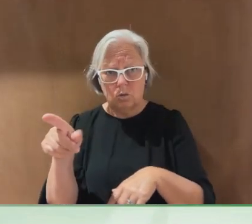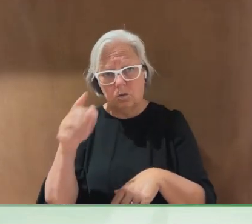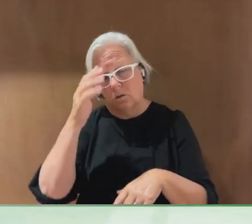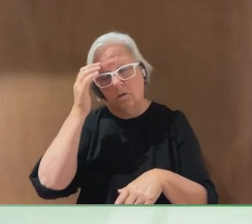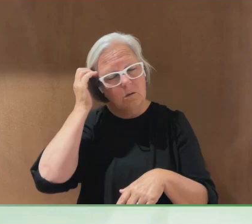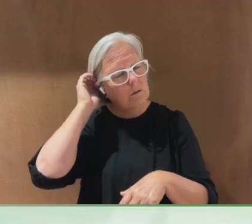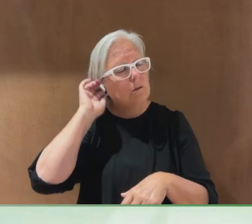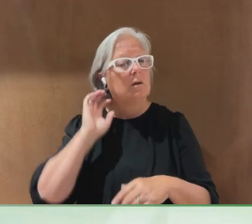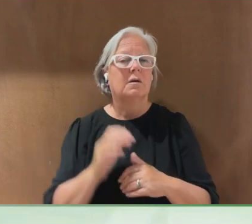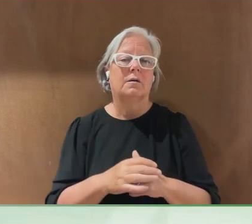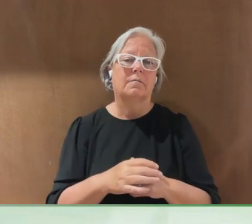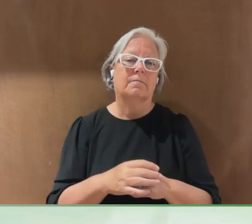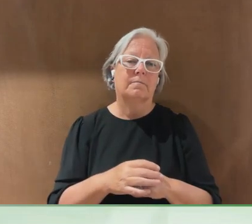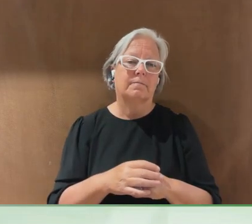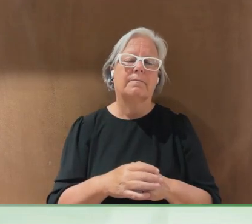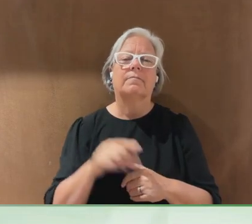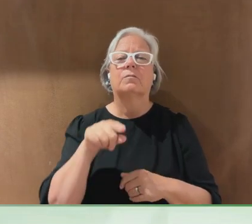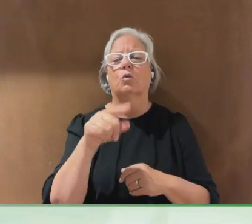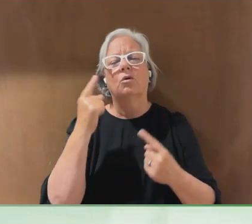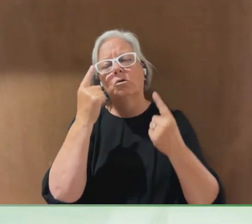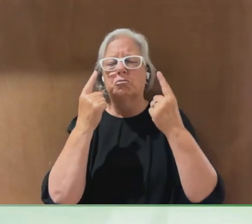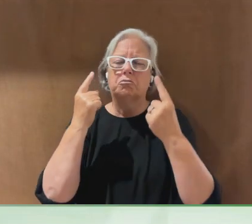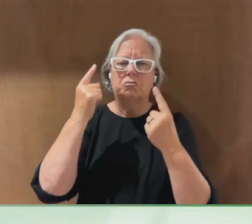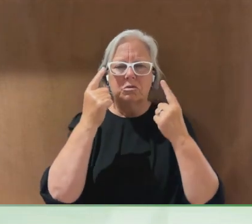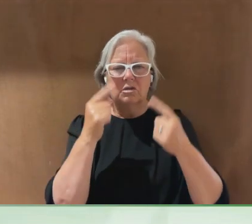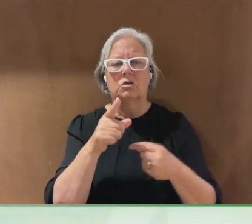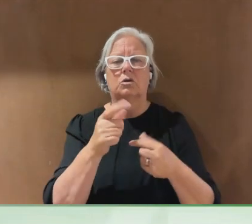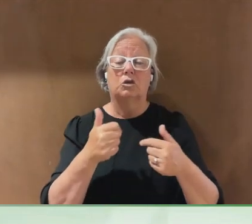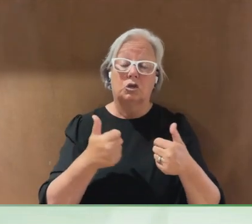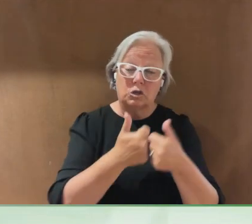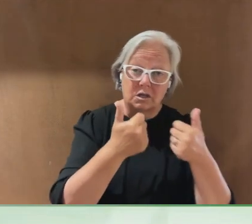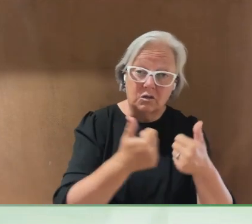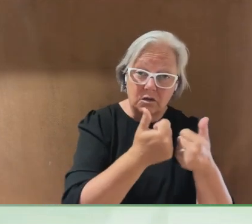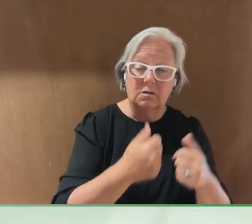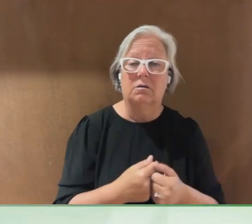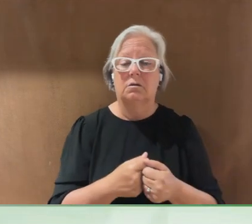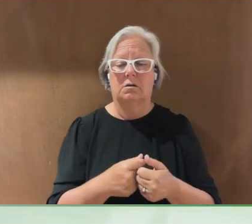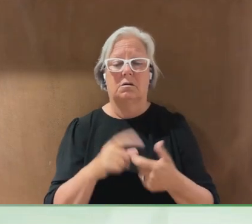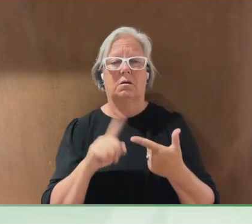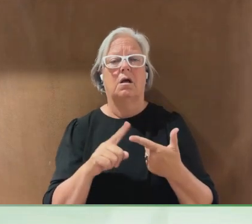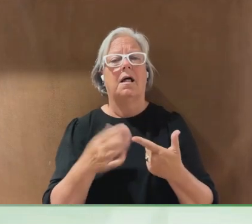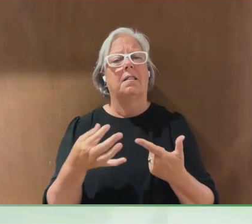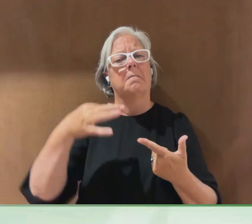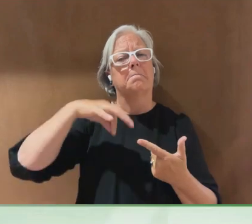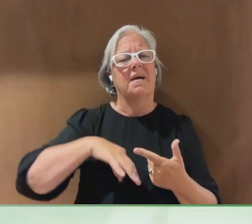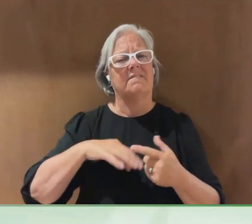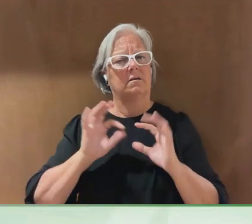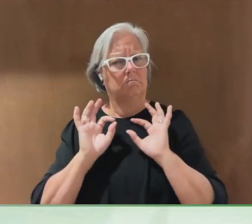in considering the balance of challenges and benefits that characterizes